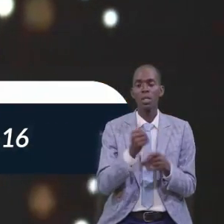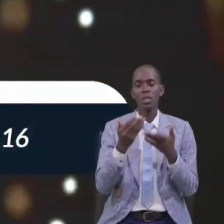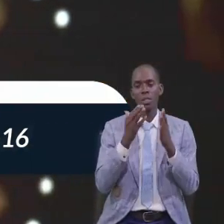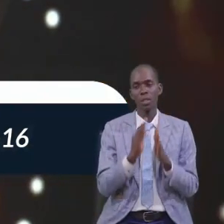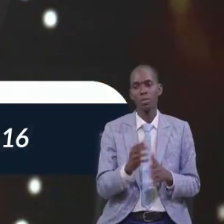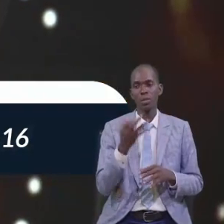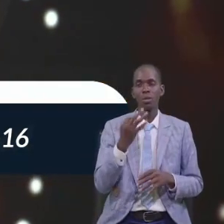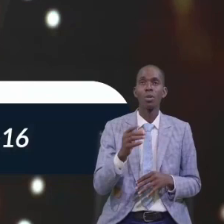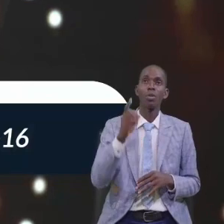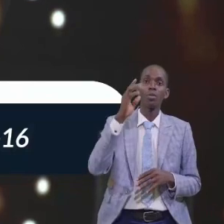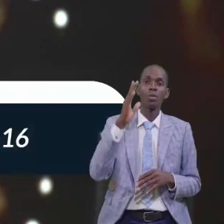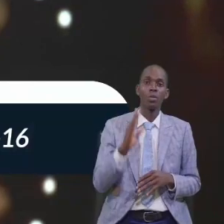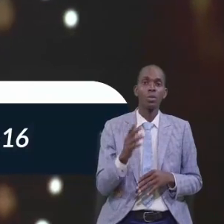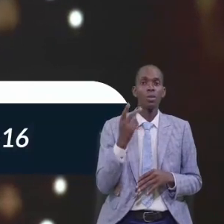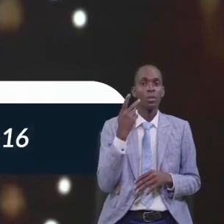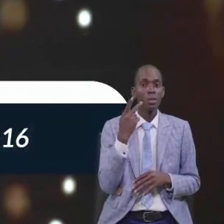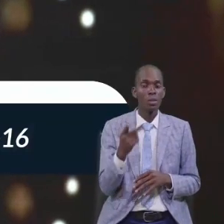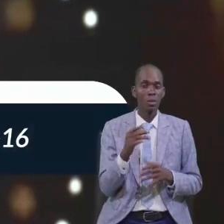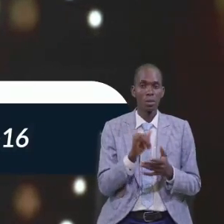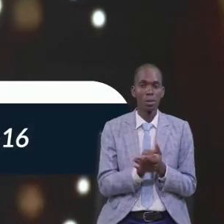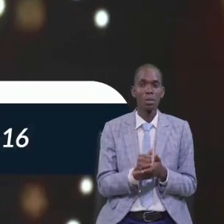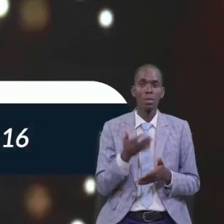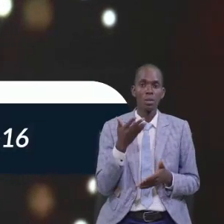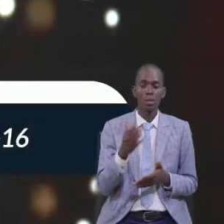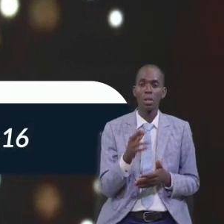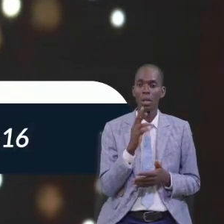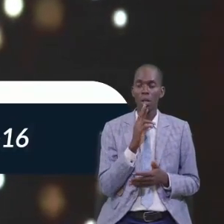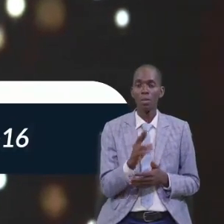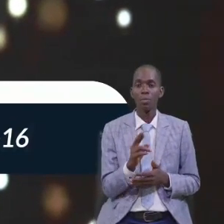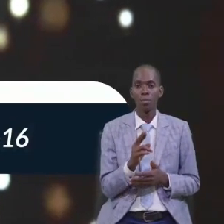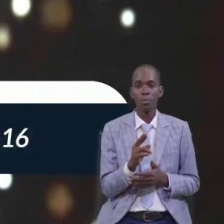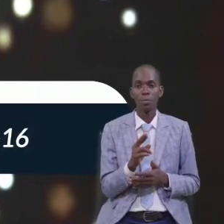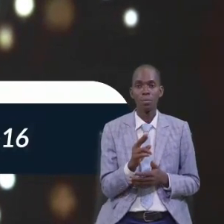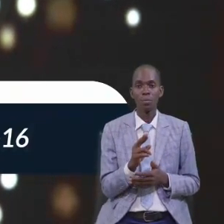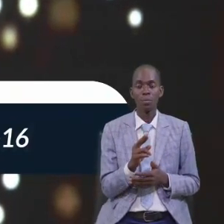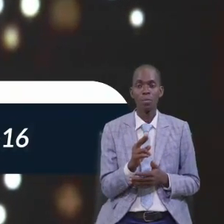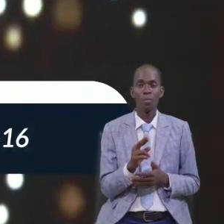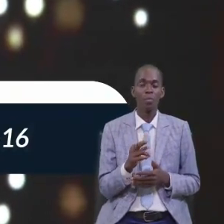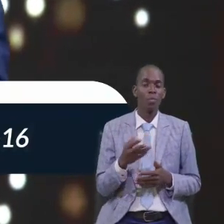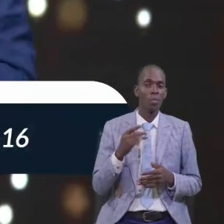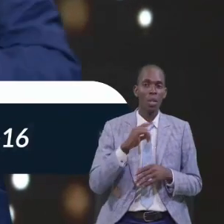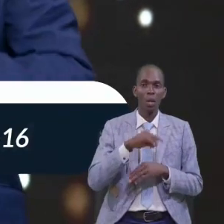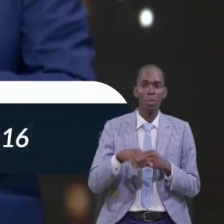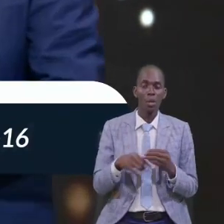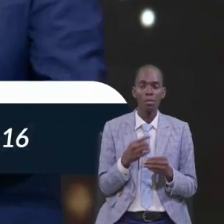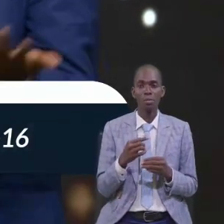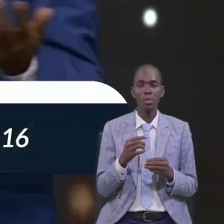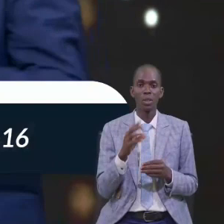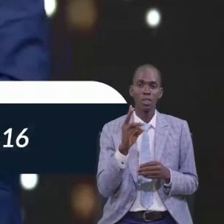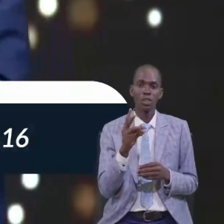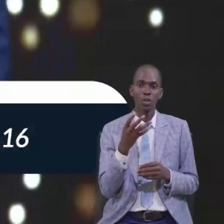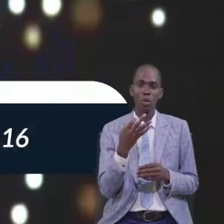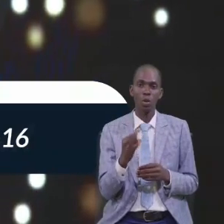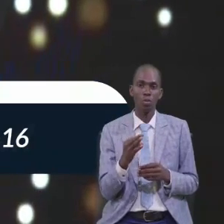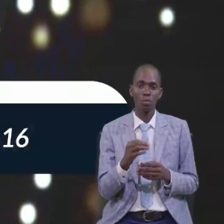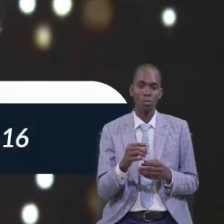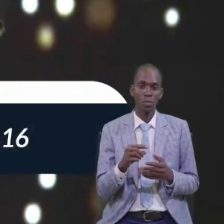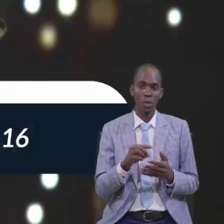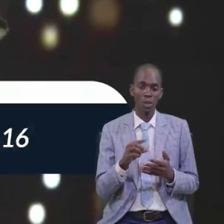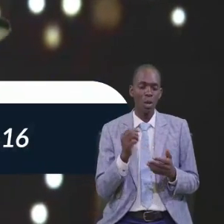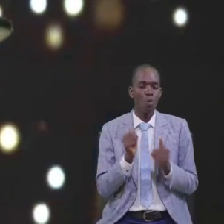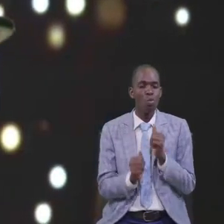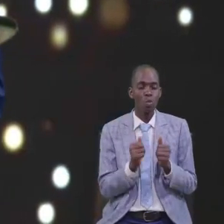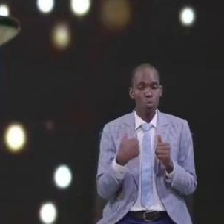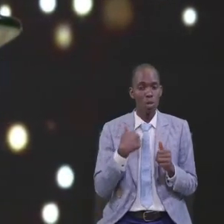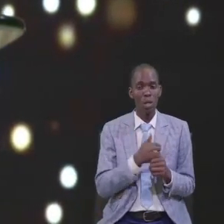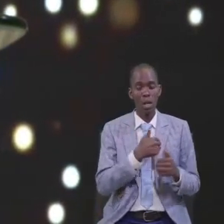actually a few Jameses in the New Testament, about six of them. And we James says